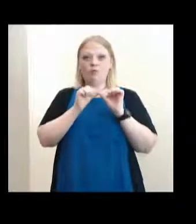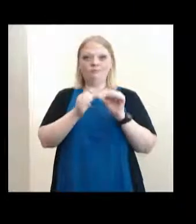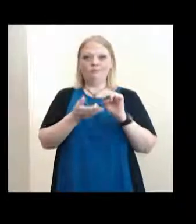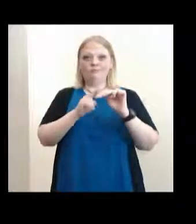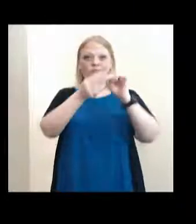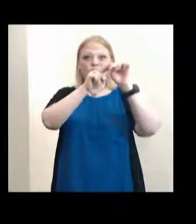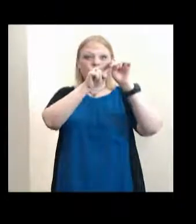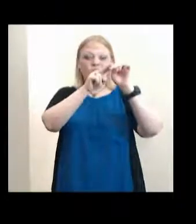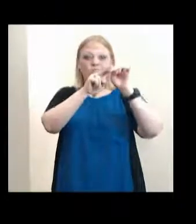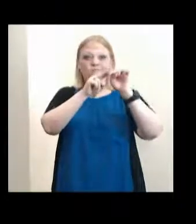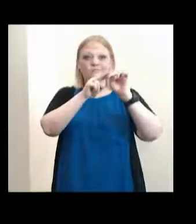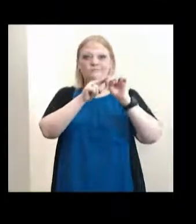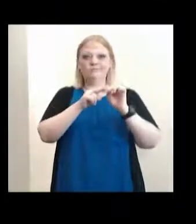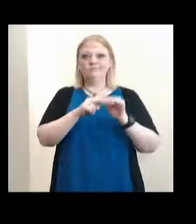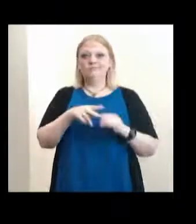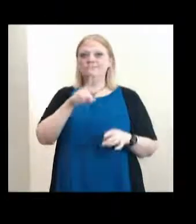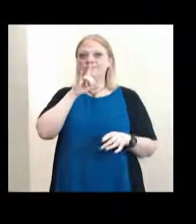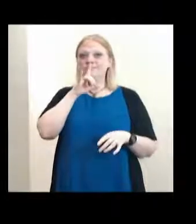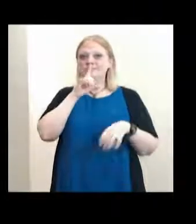In fact, there were